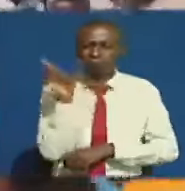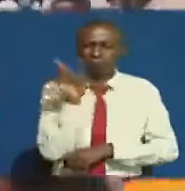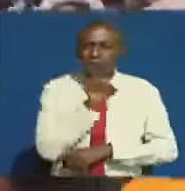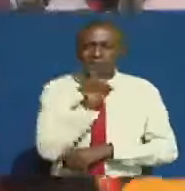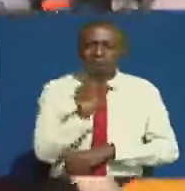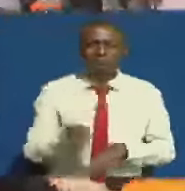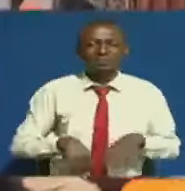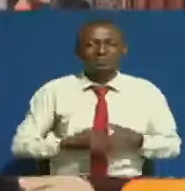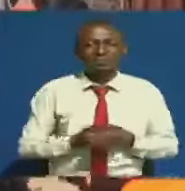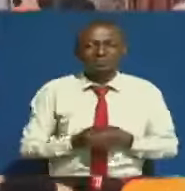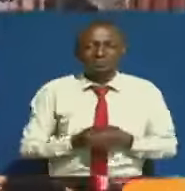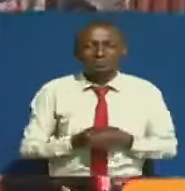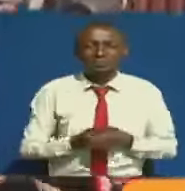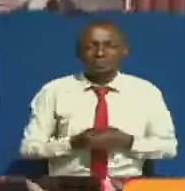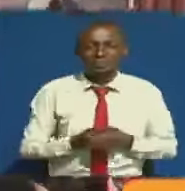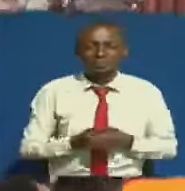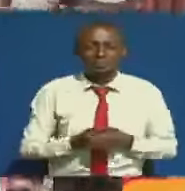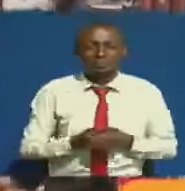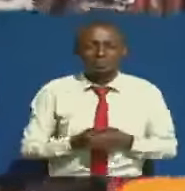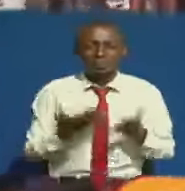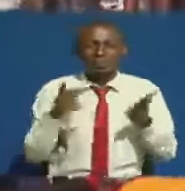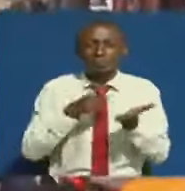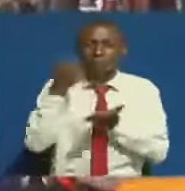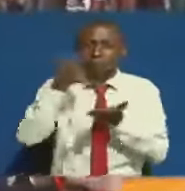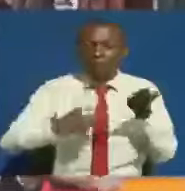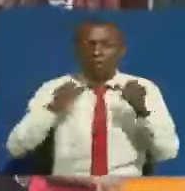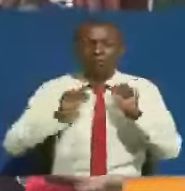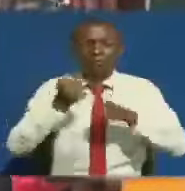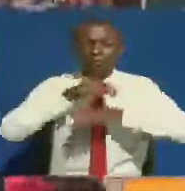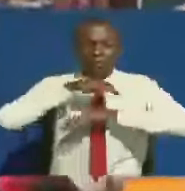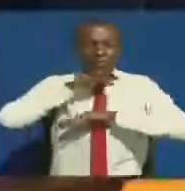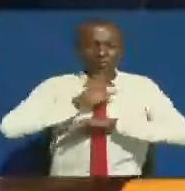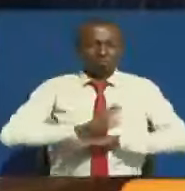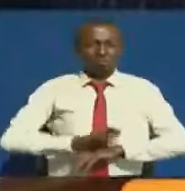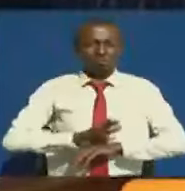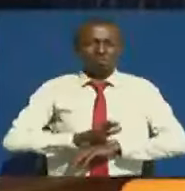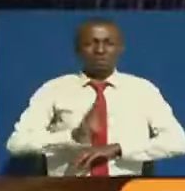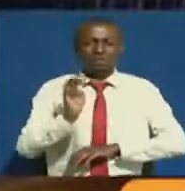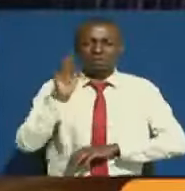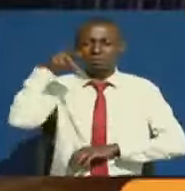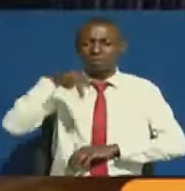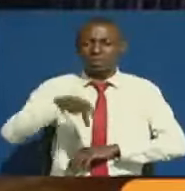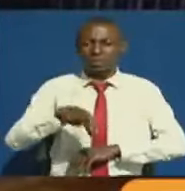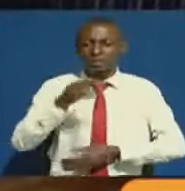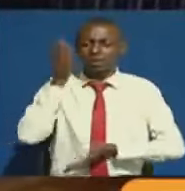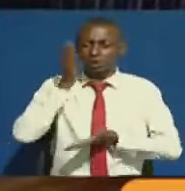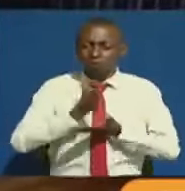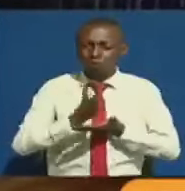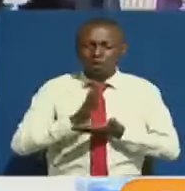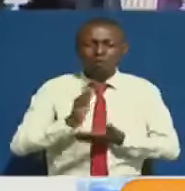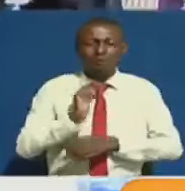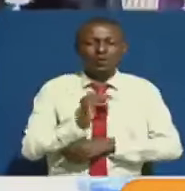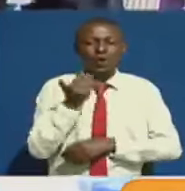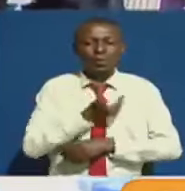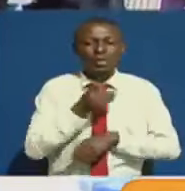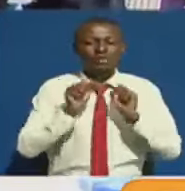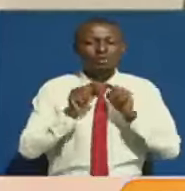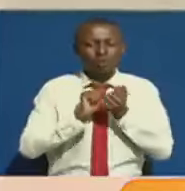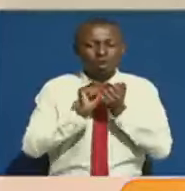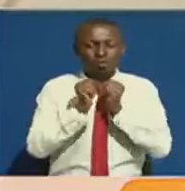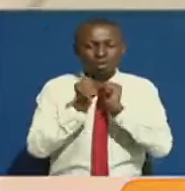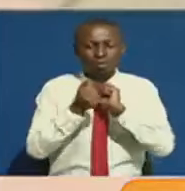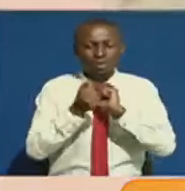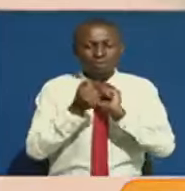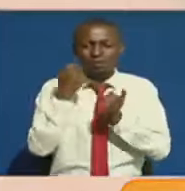In what might be a relief for taxpayers, Osoro confirms that the committee is considering amendments to